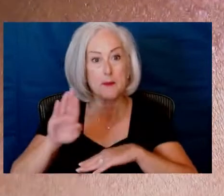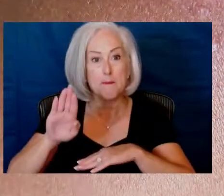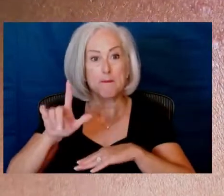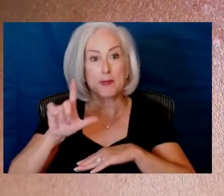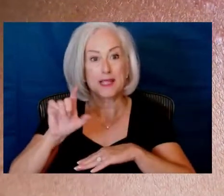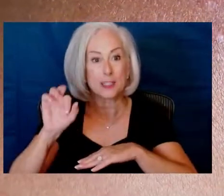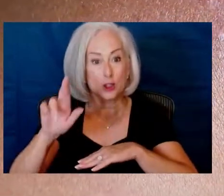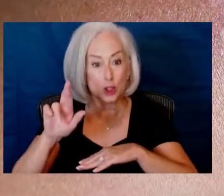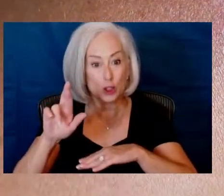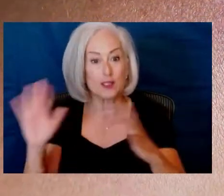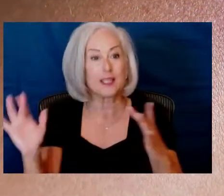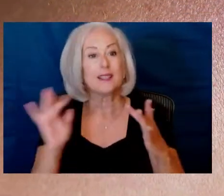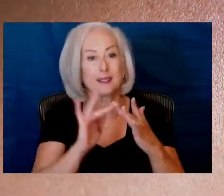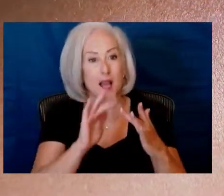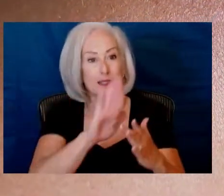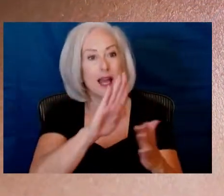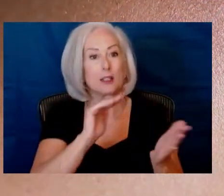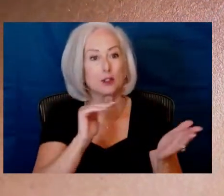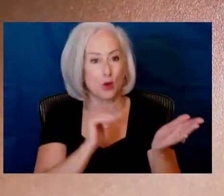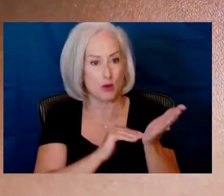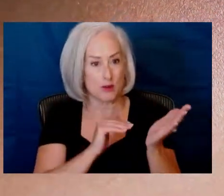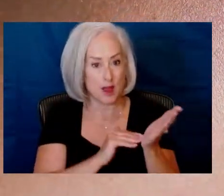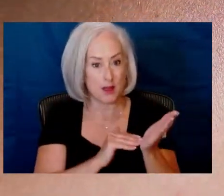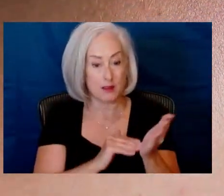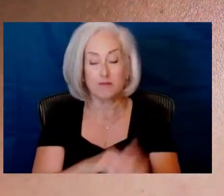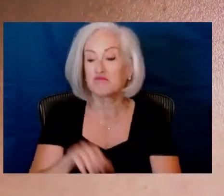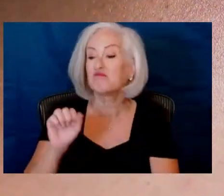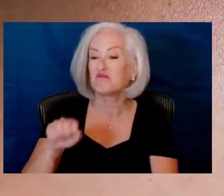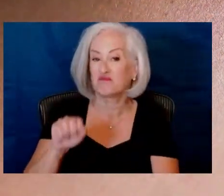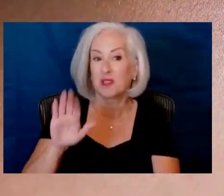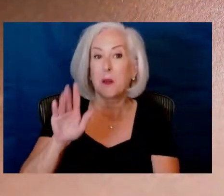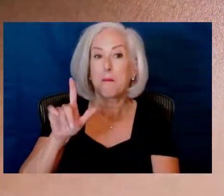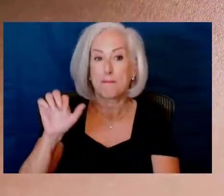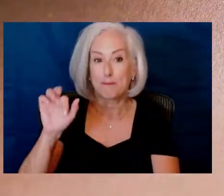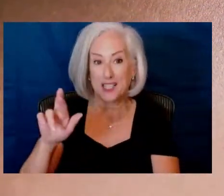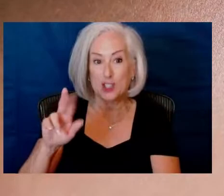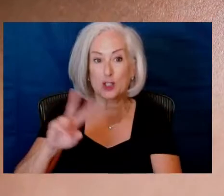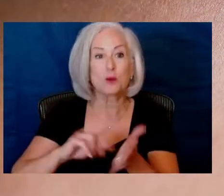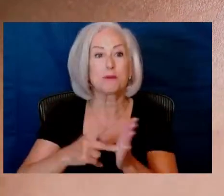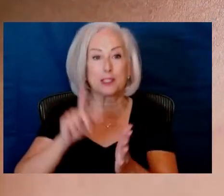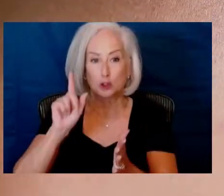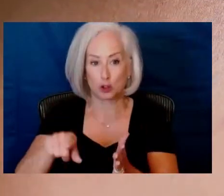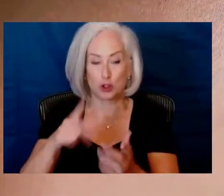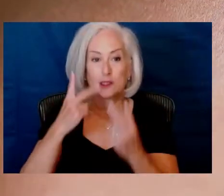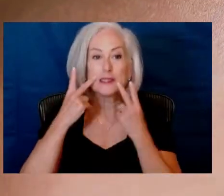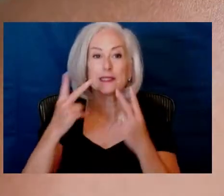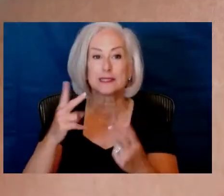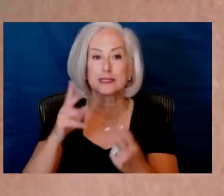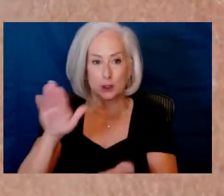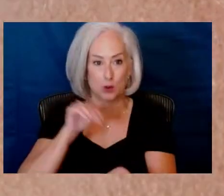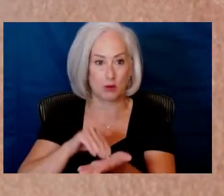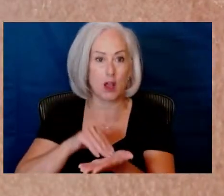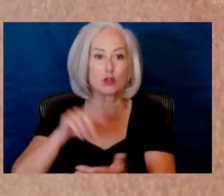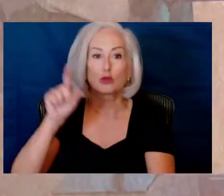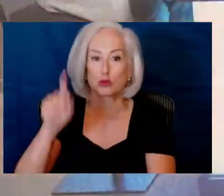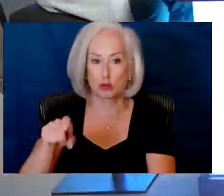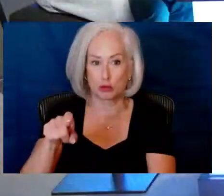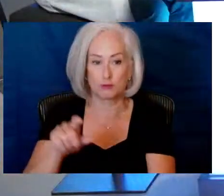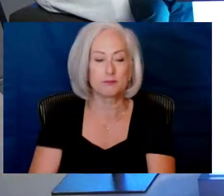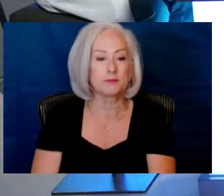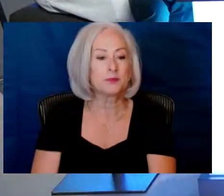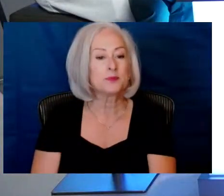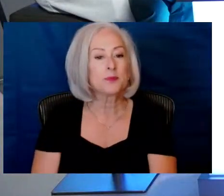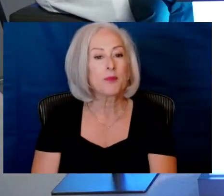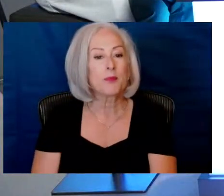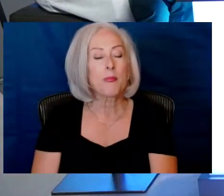so blisters is a huge sign that you probably need to seek some sort of medical attention just for Correct. assistance. Okay. Yes. So we're also going to